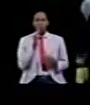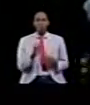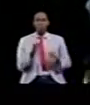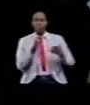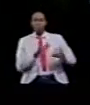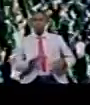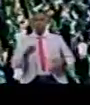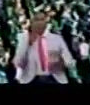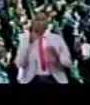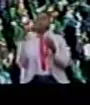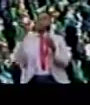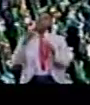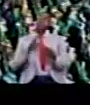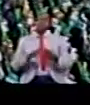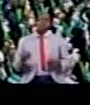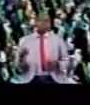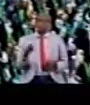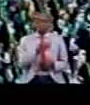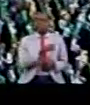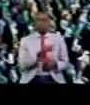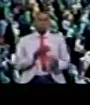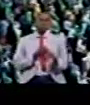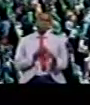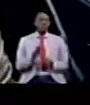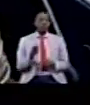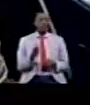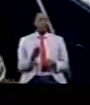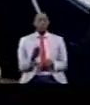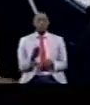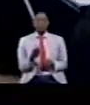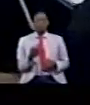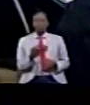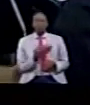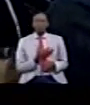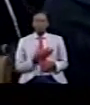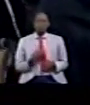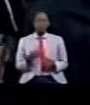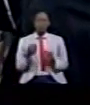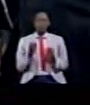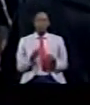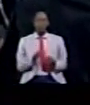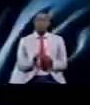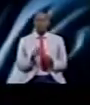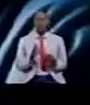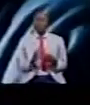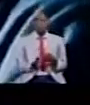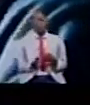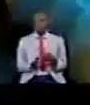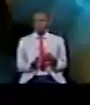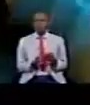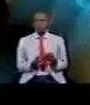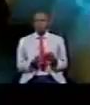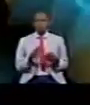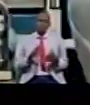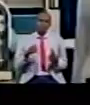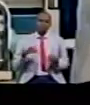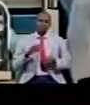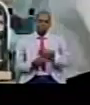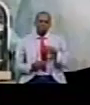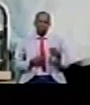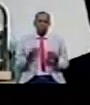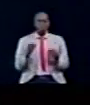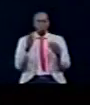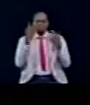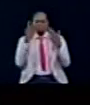Such wife succeed. As we agreed this morning, that wherever such wives are,